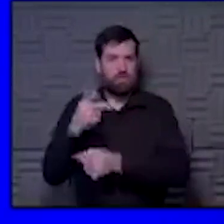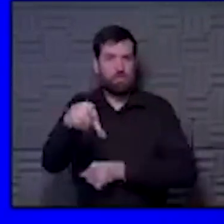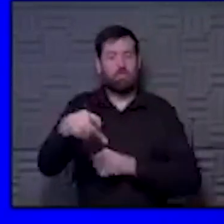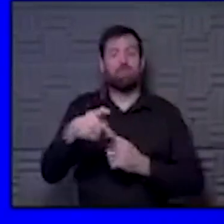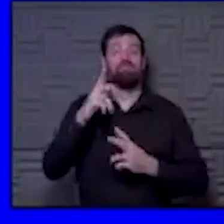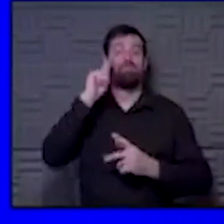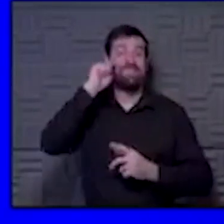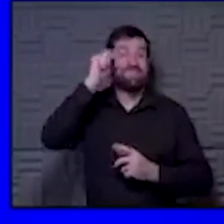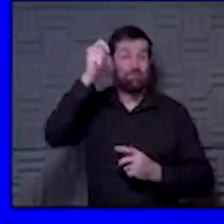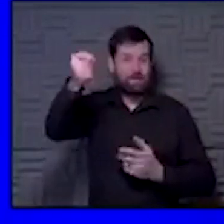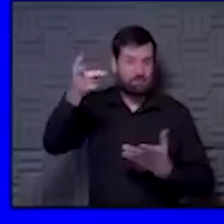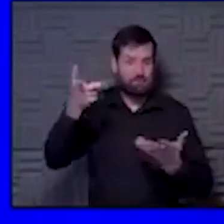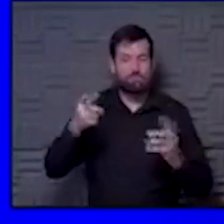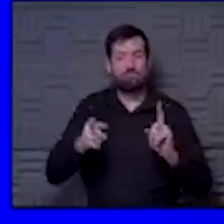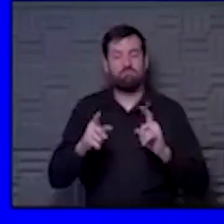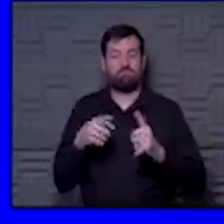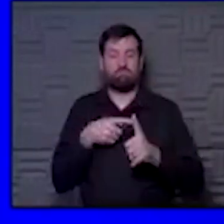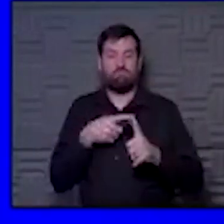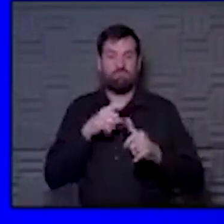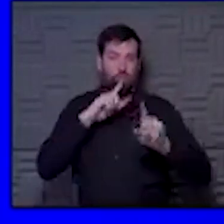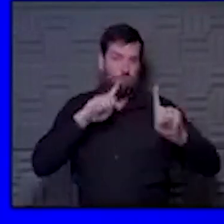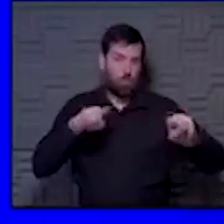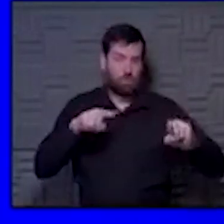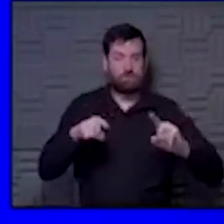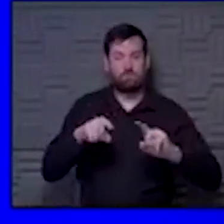know that initially there were the reports of the